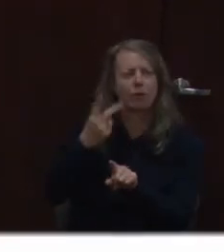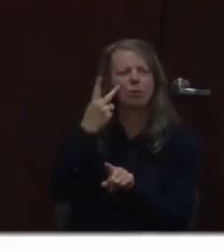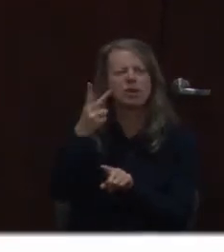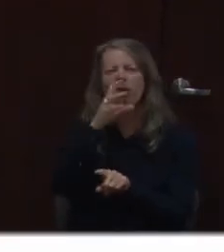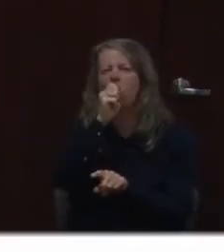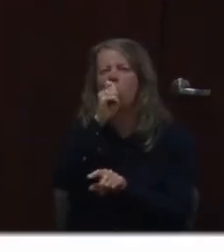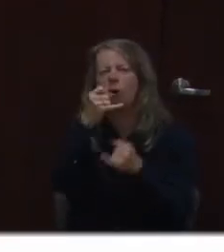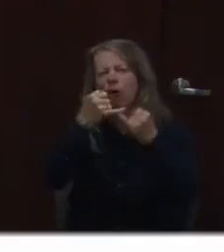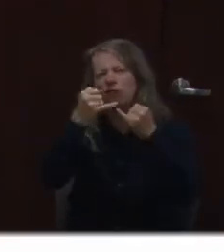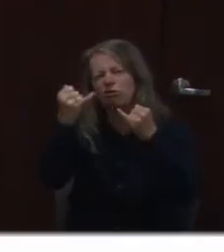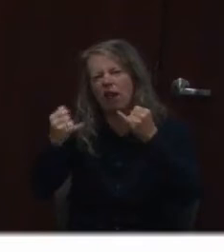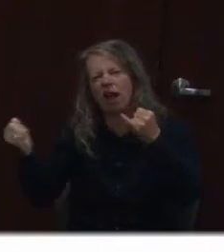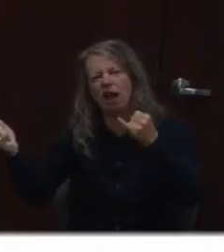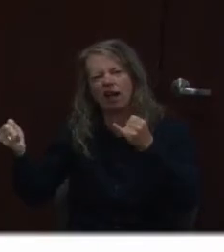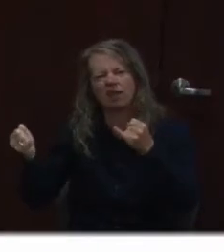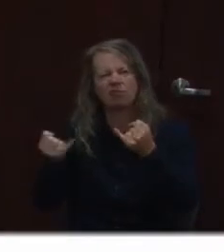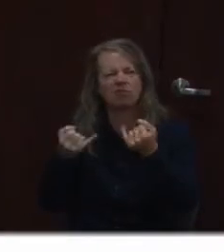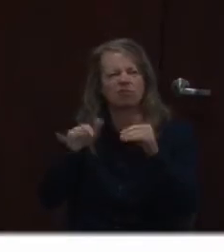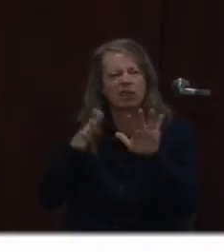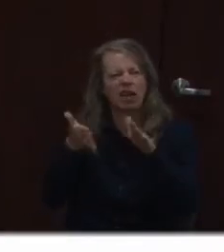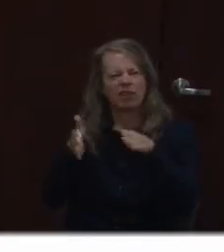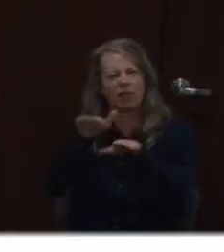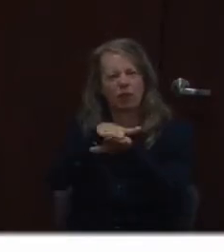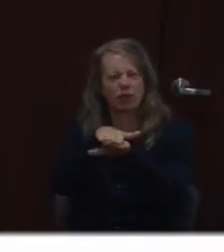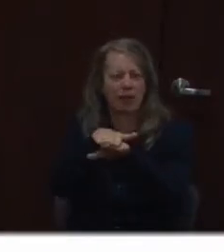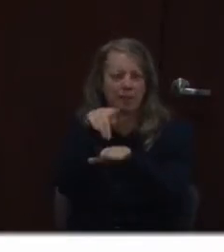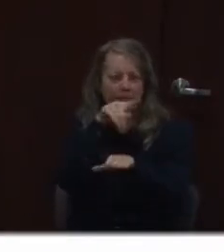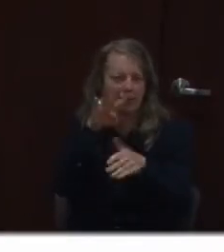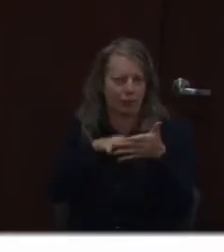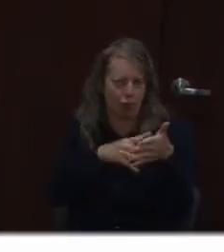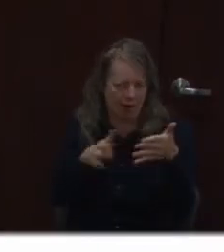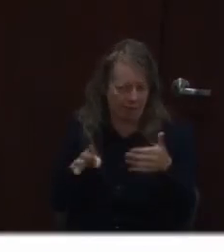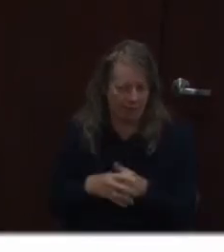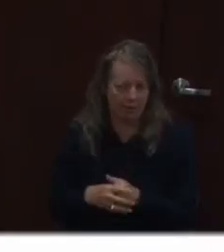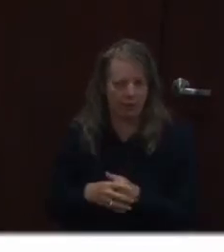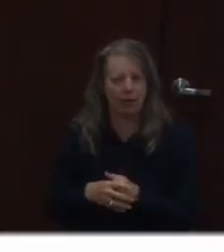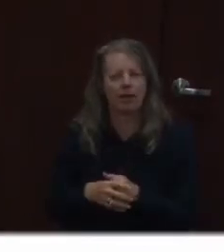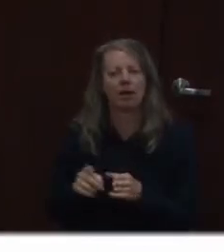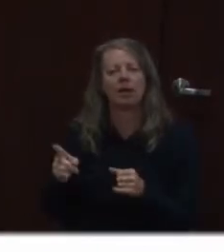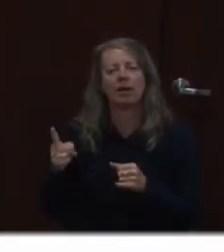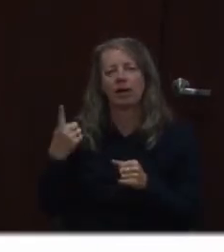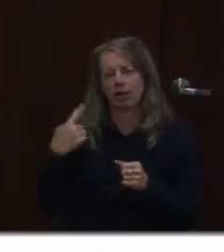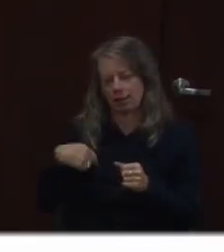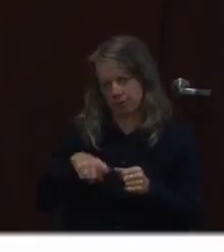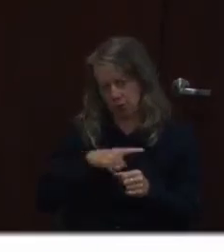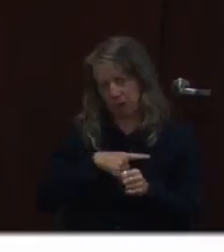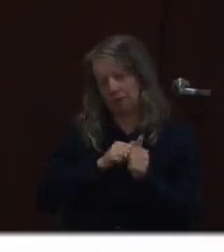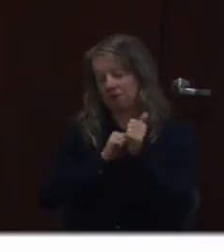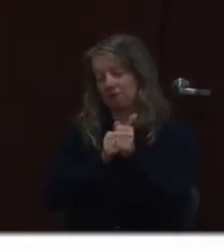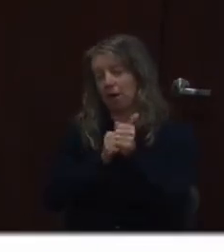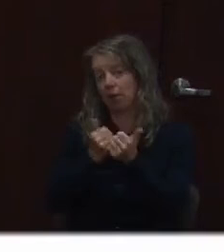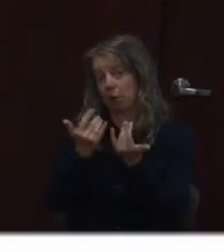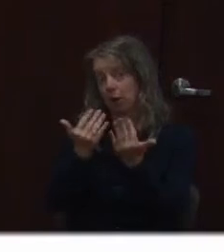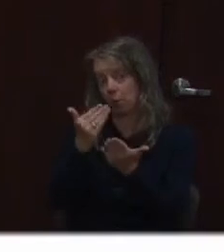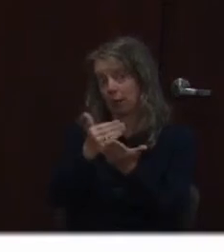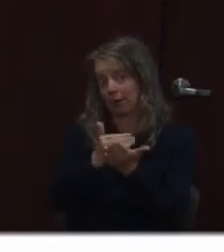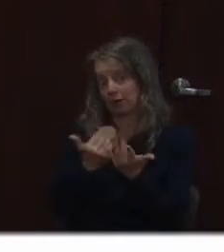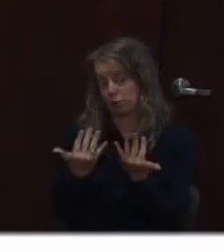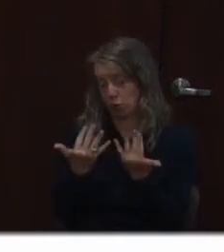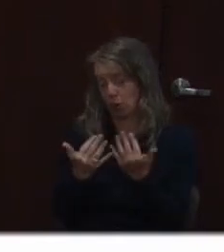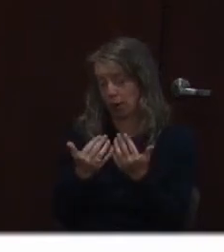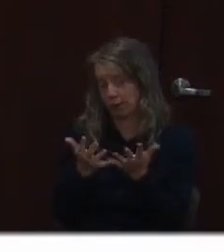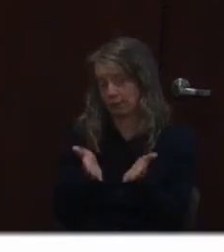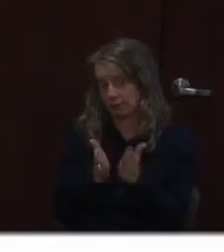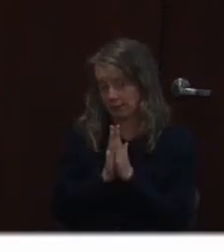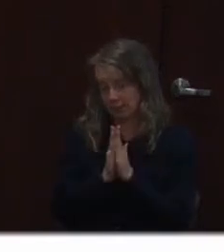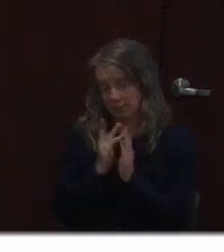that you're seeing where they they're overlapping just a little bit. And we've been tracking that as a proxy for demand since finishing the wait list, and we